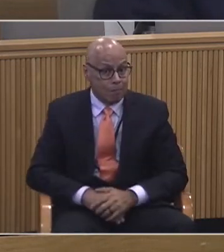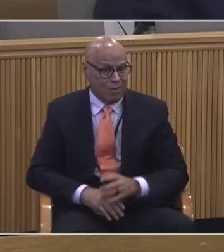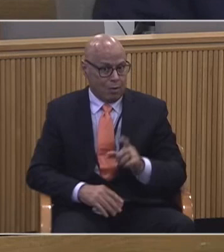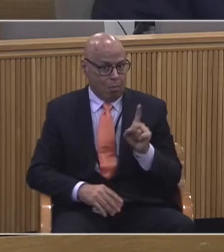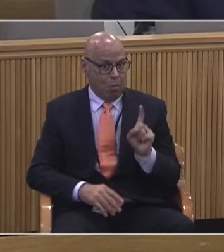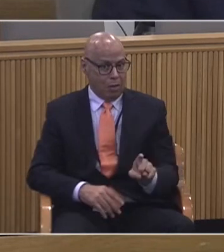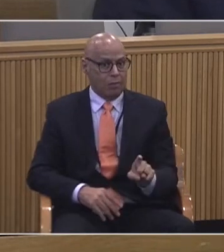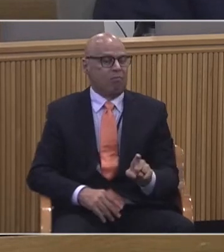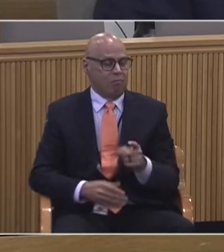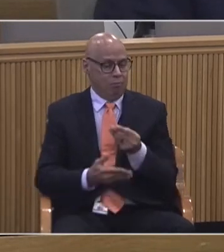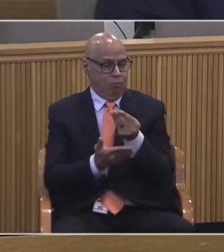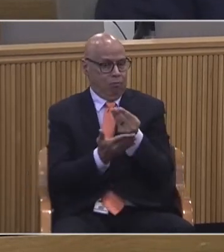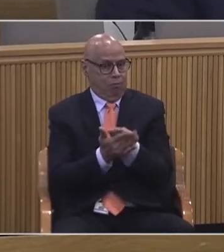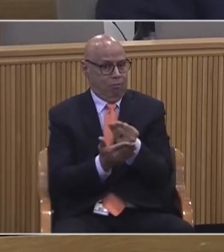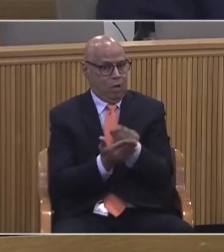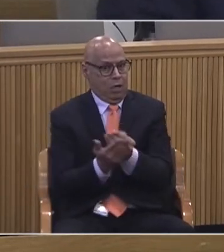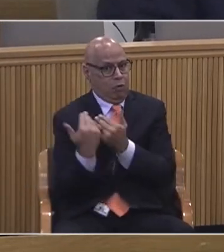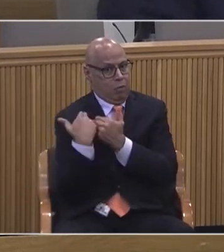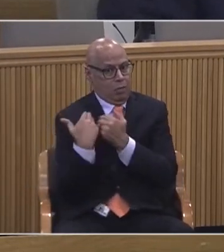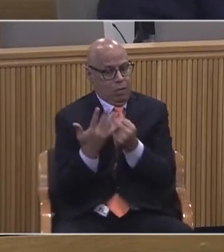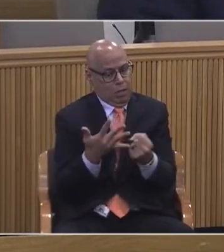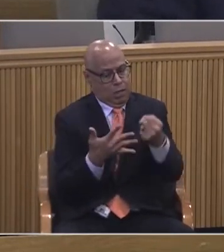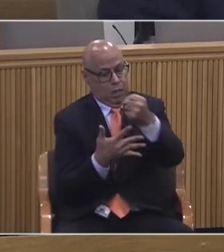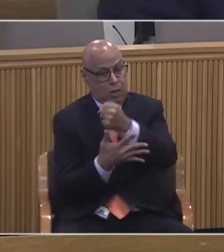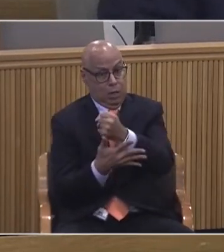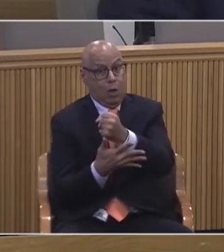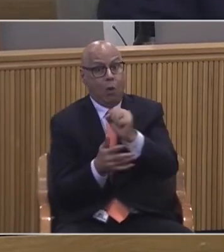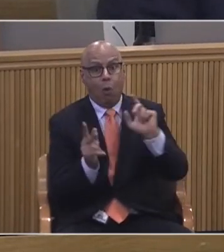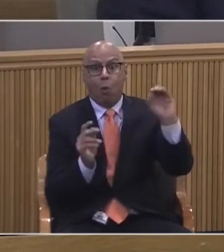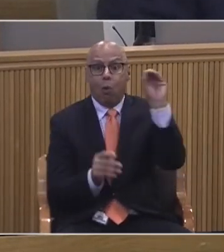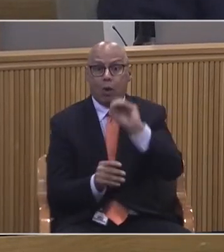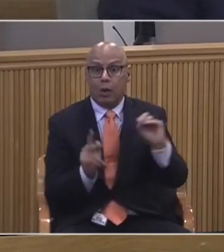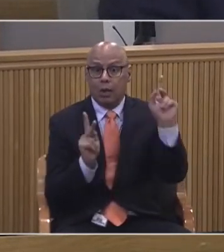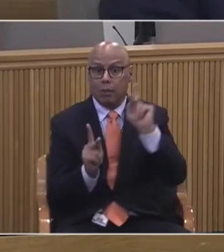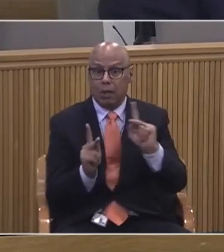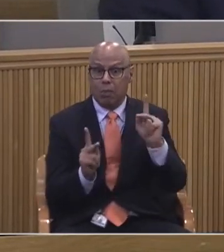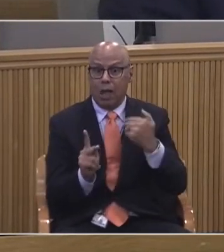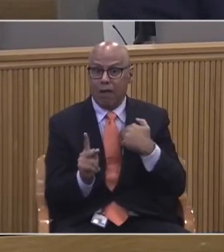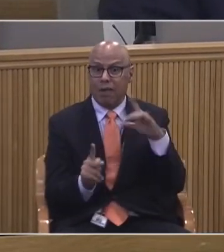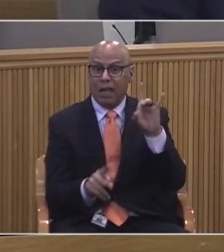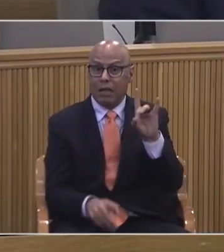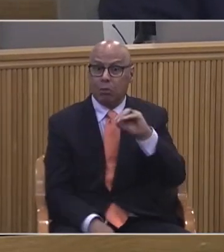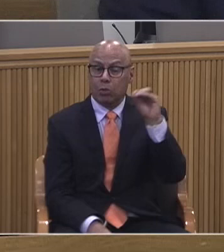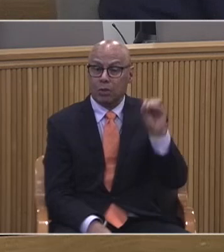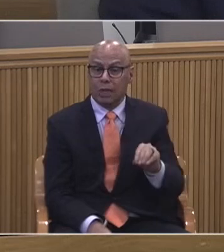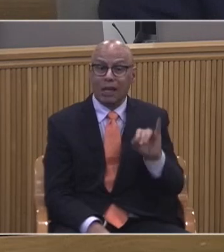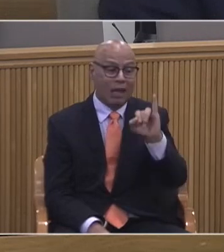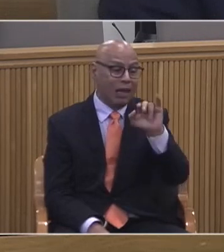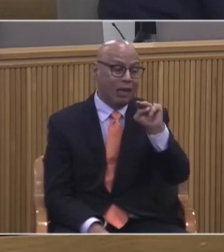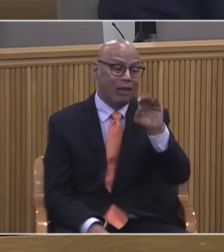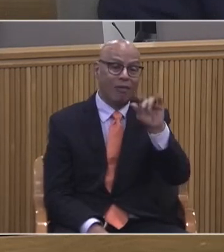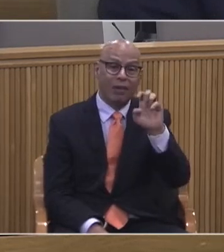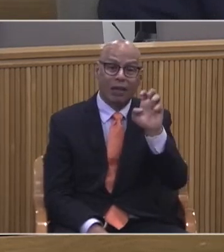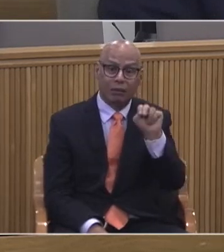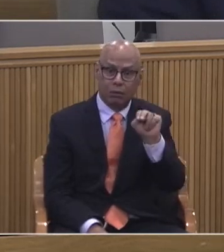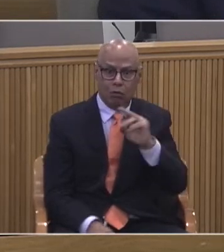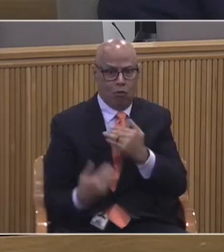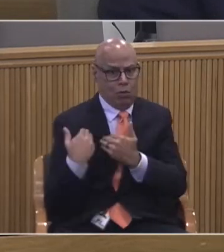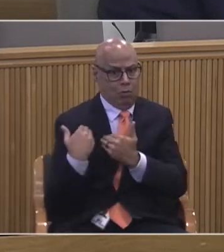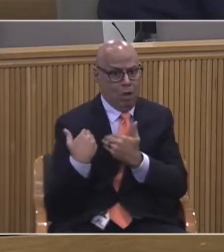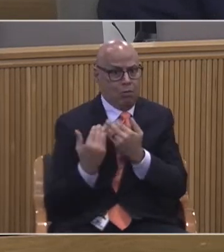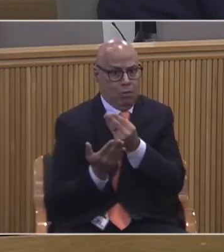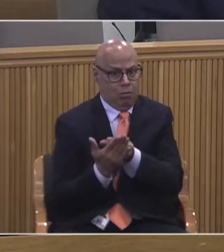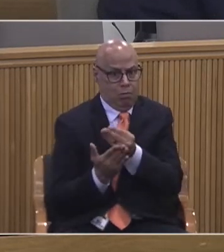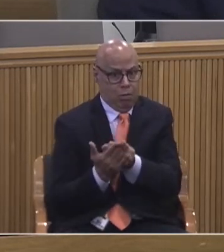Prioritizing fiscal responsibility. Oregonians are experiencing an inflation rate of over 8%. Responsible fiscal policies in the